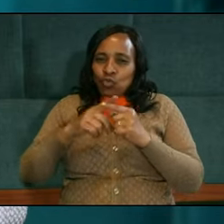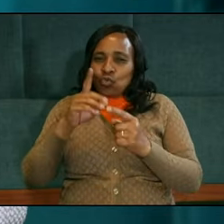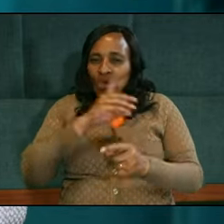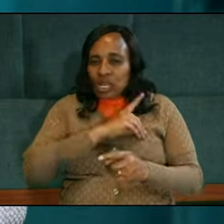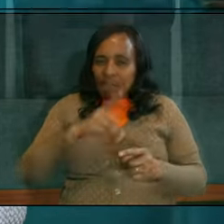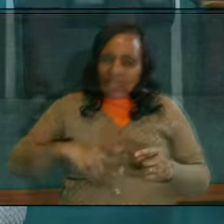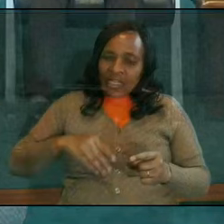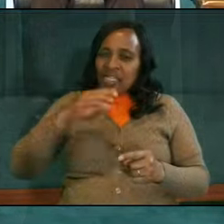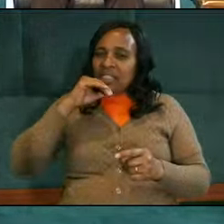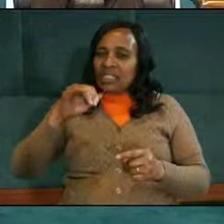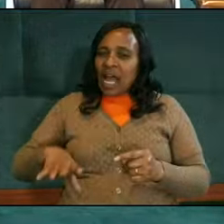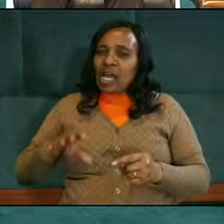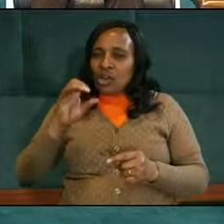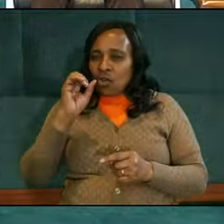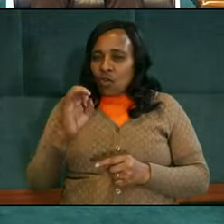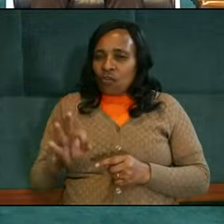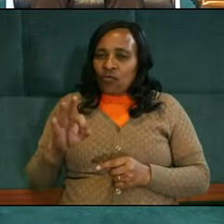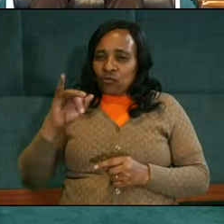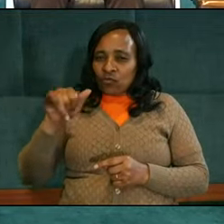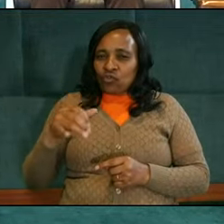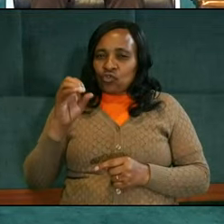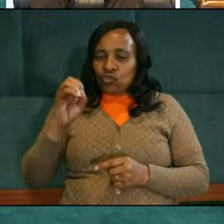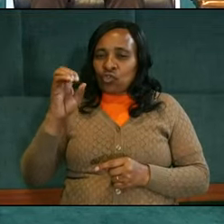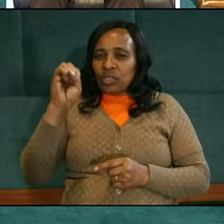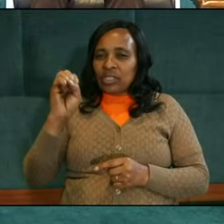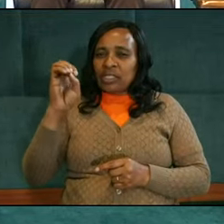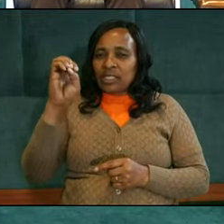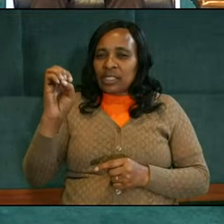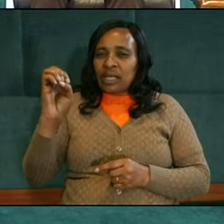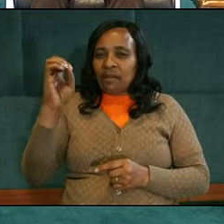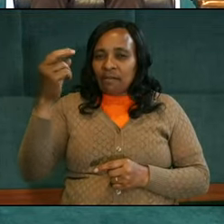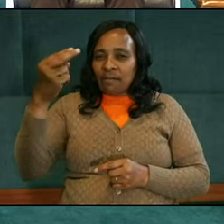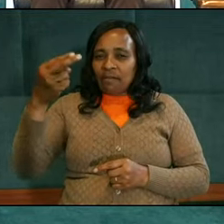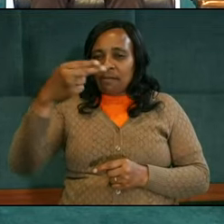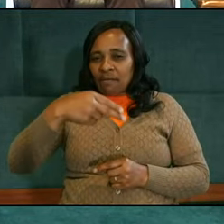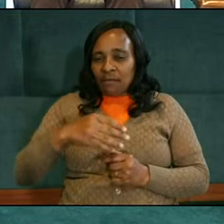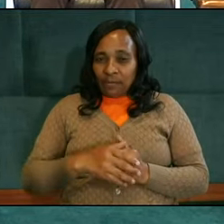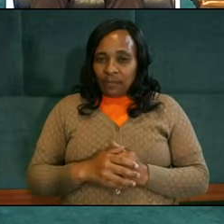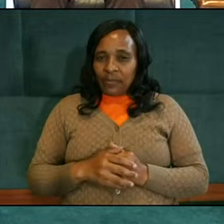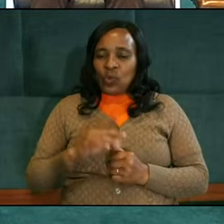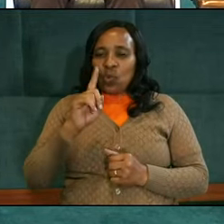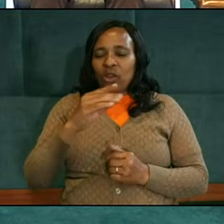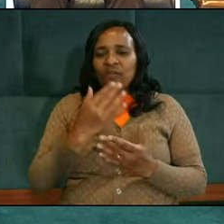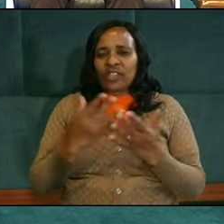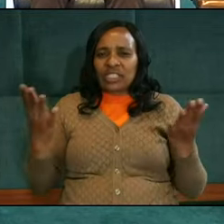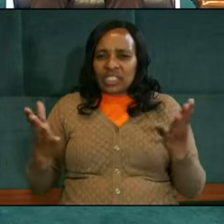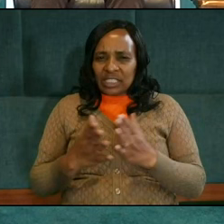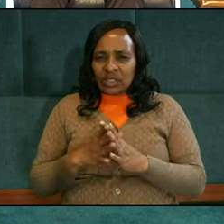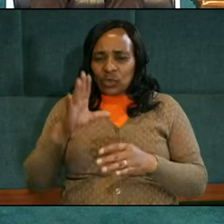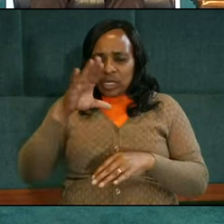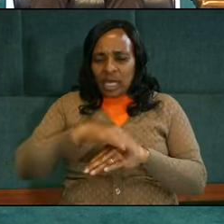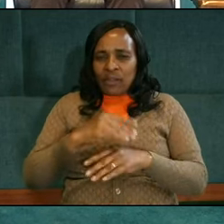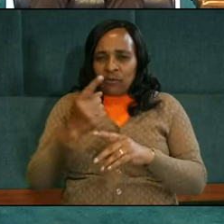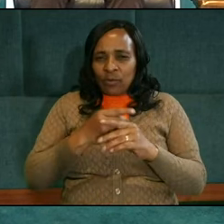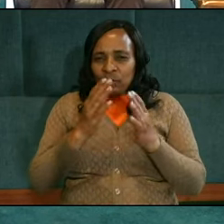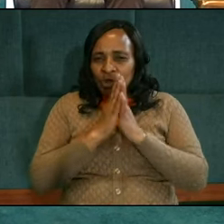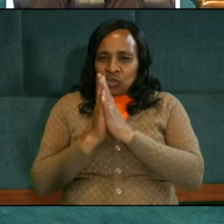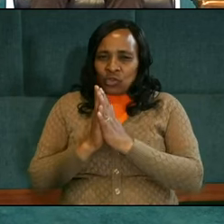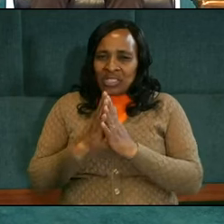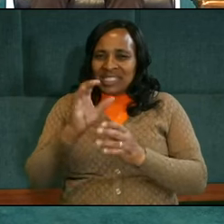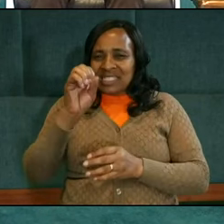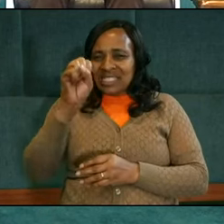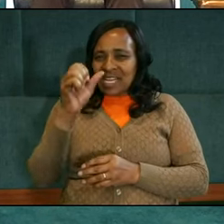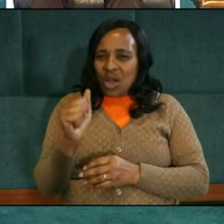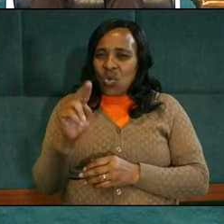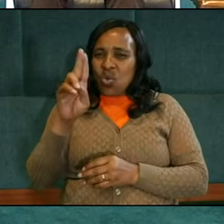Jesse. Okay. So we are seeing here, first, I think one of the things I got from this story is that Saul